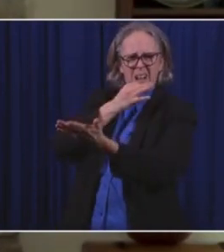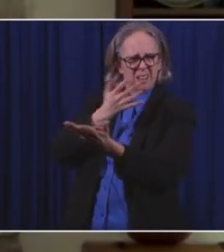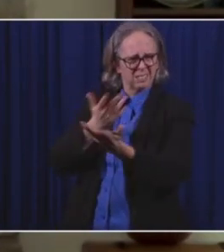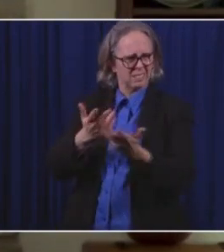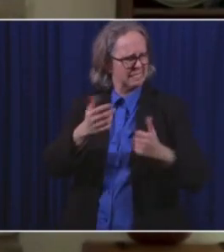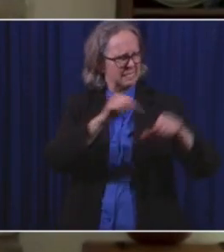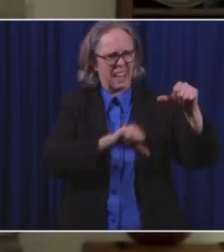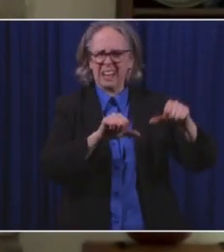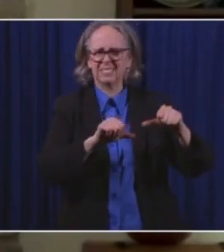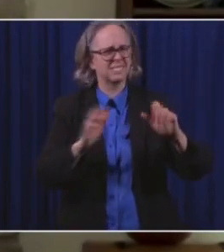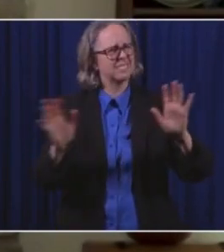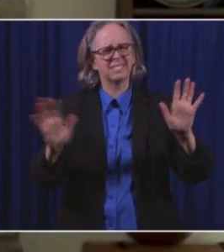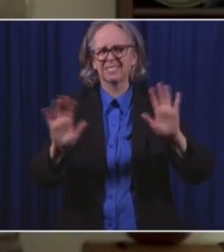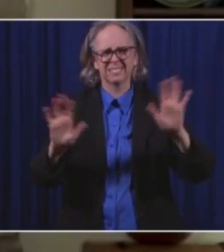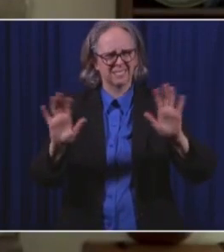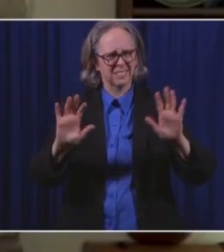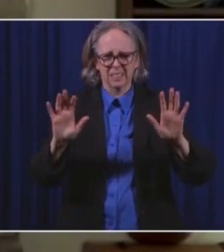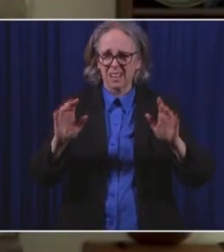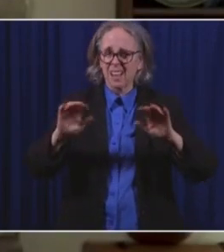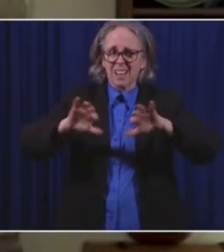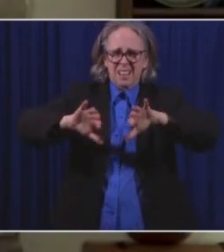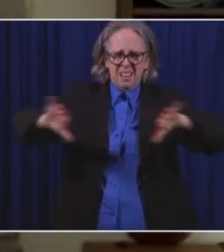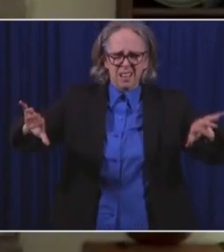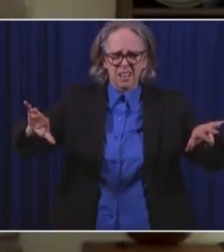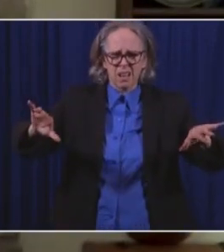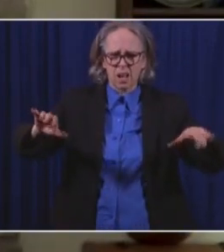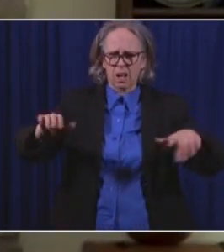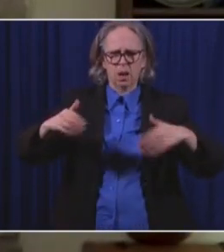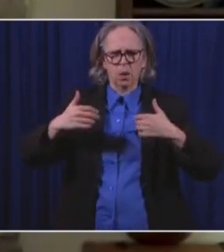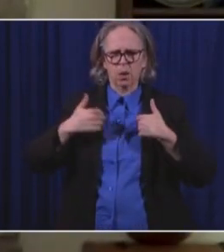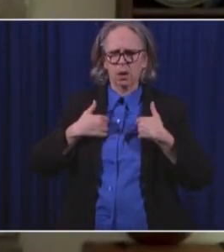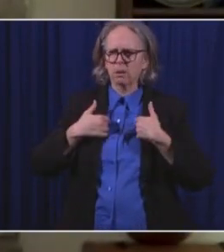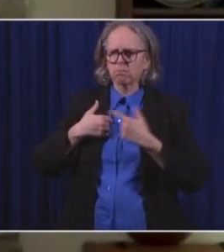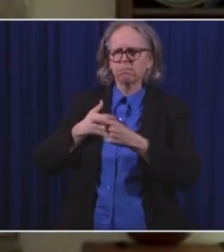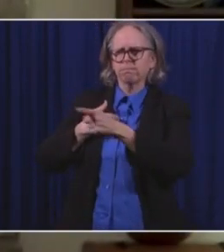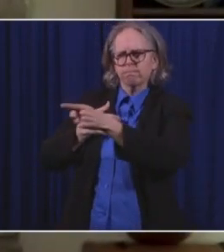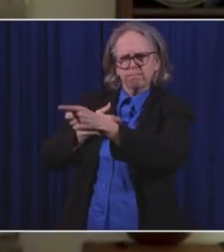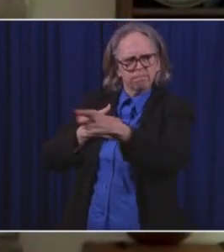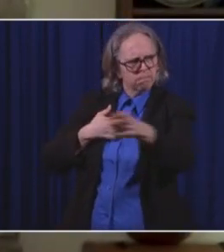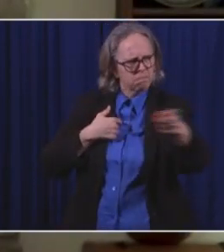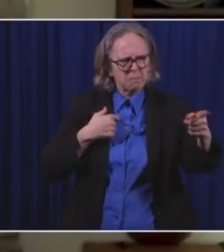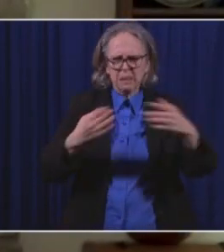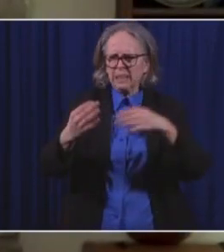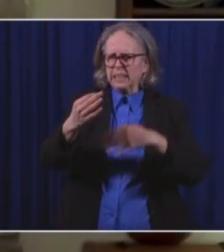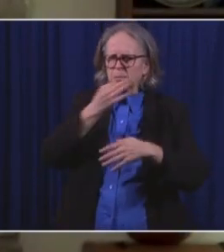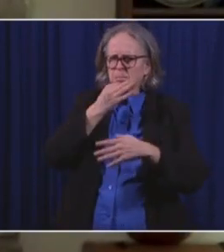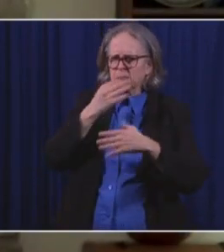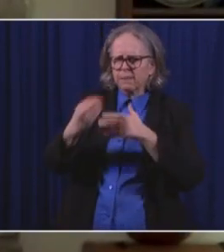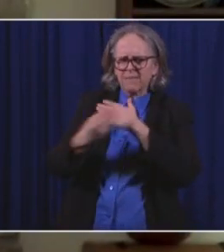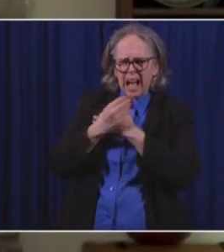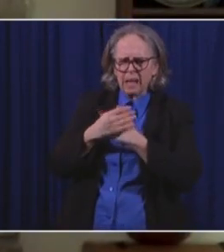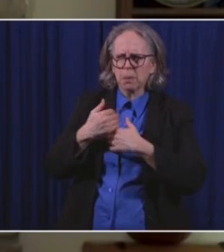pandemic by the experts, and I continue to listen to them.